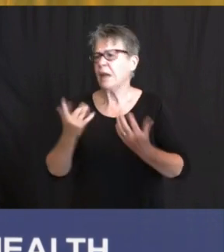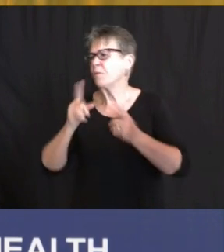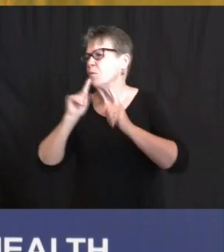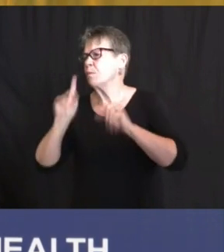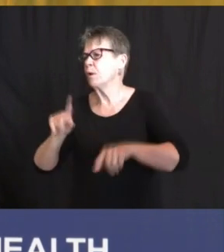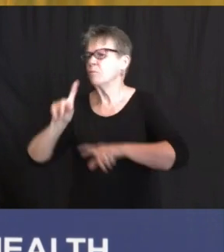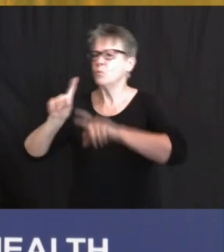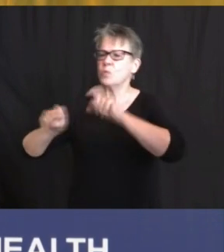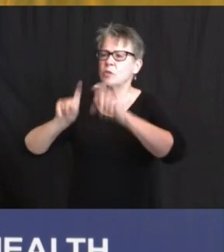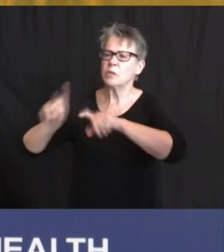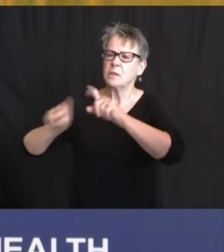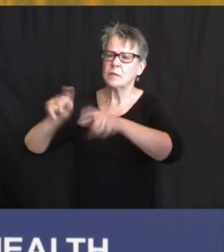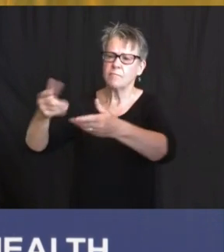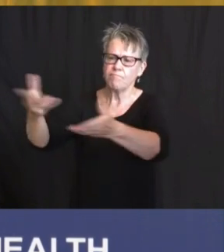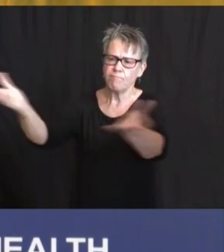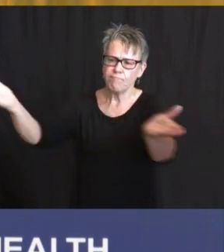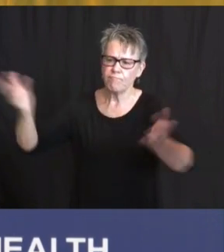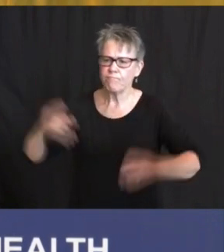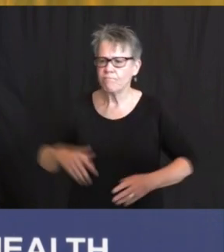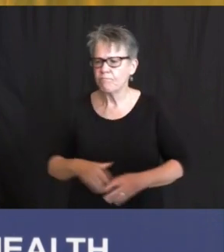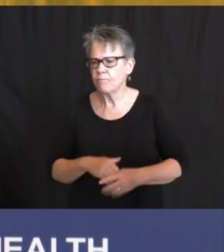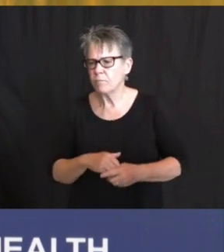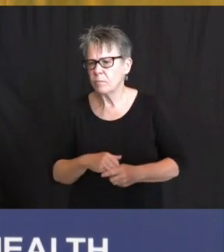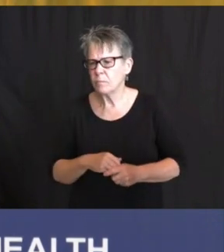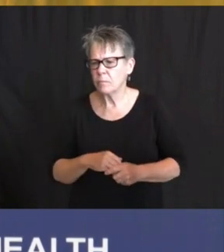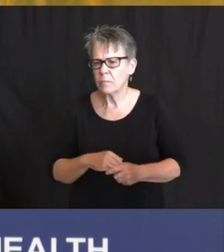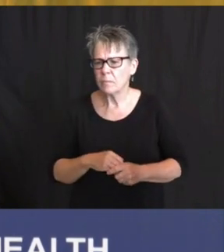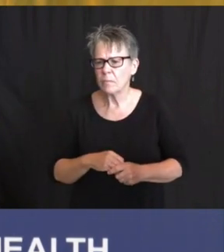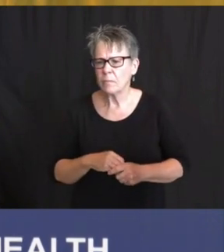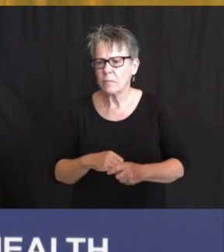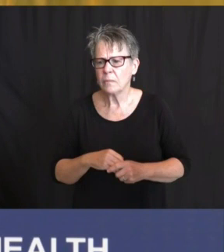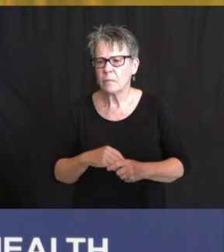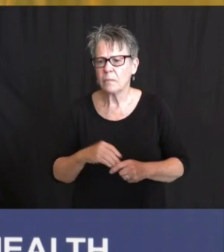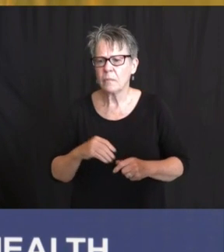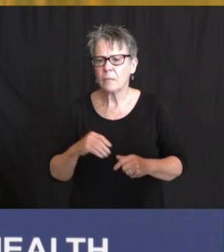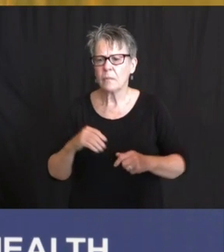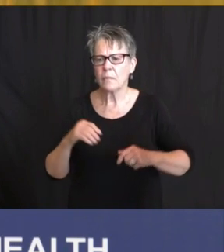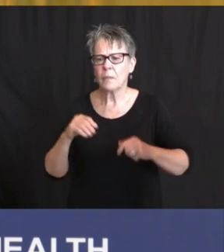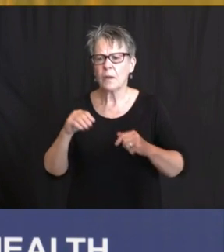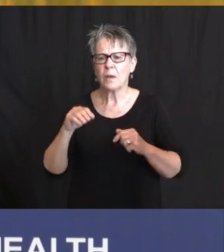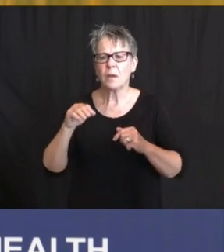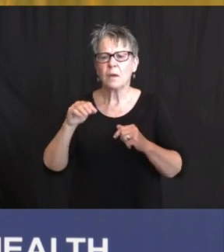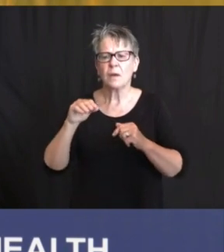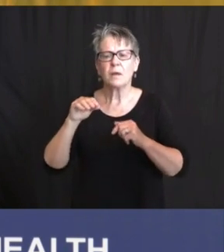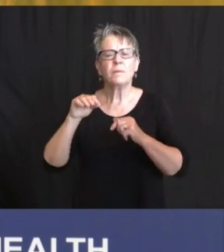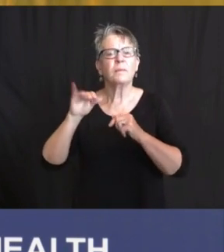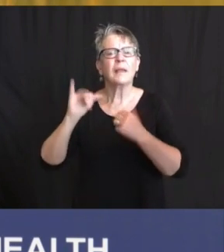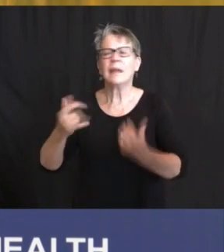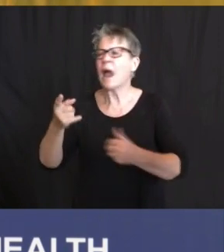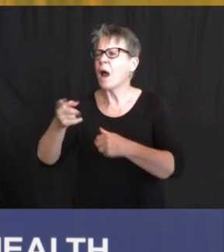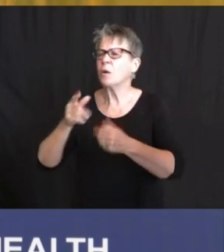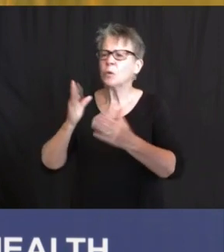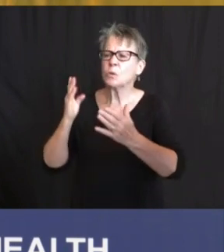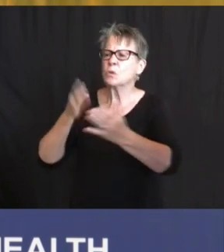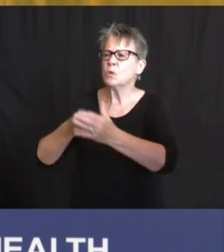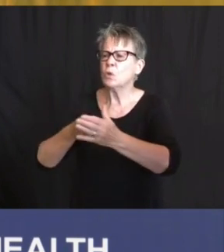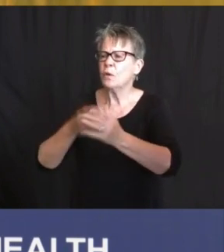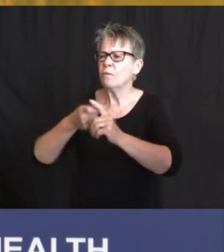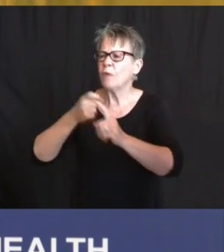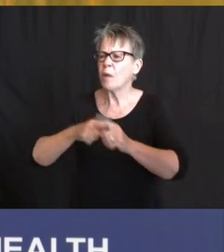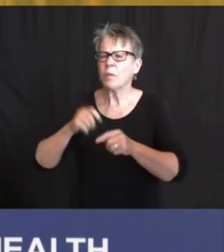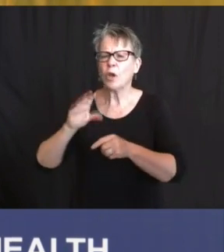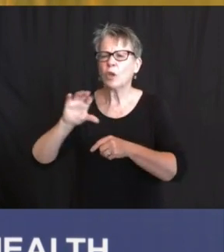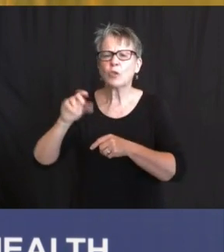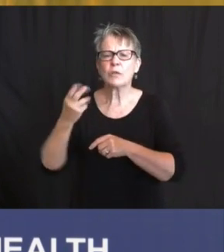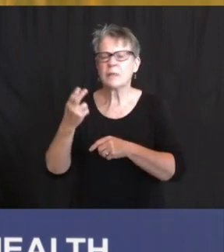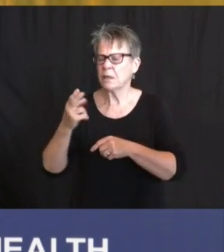about the lawsuit filed by Chris Neuwirth. What is your office's response, or has Superintendent Callahan had